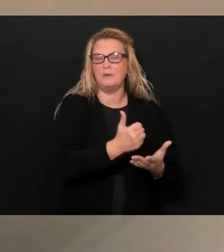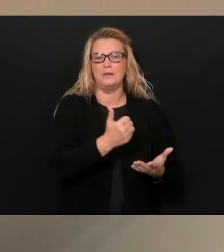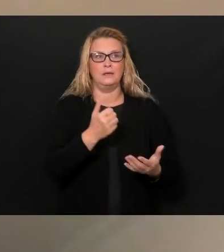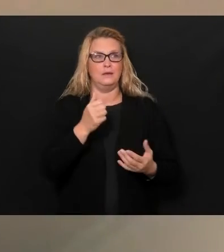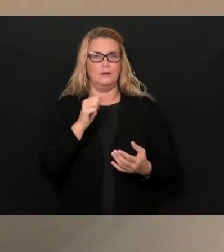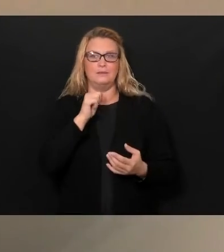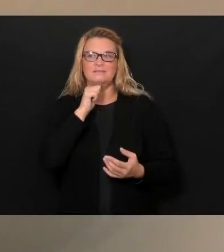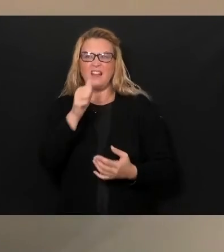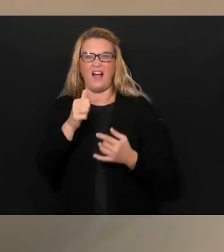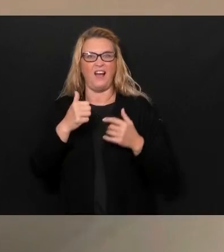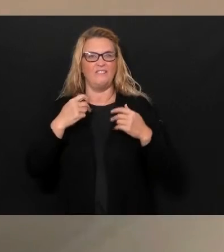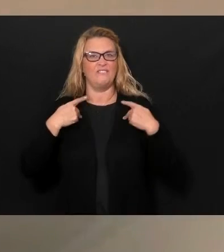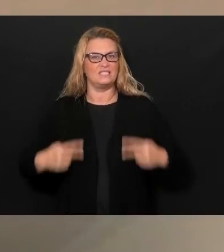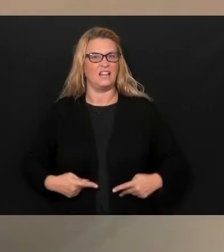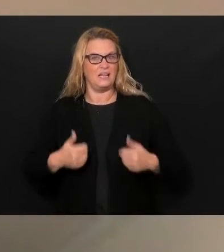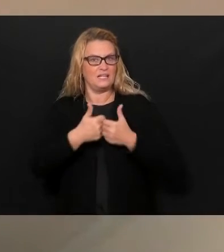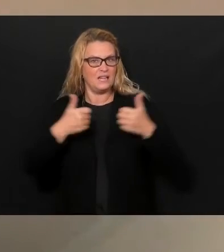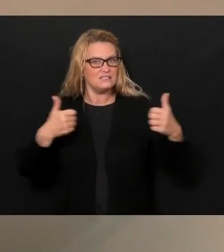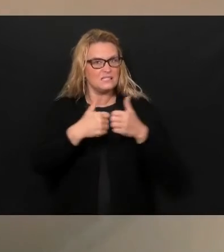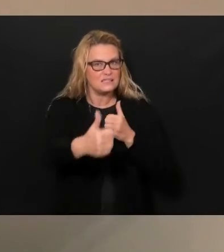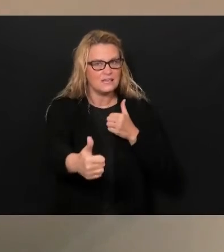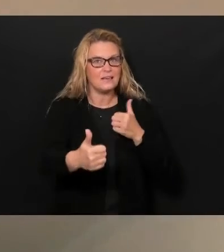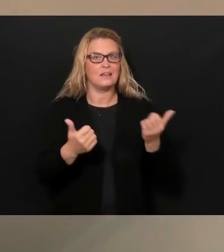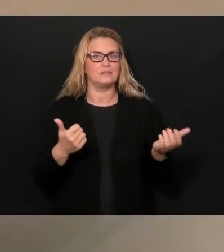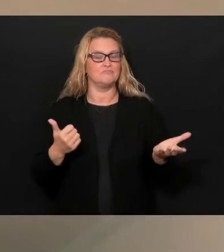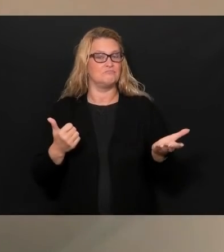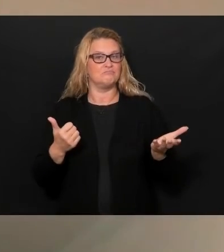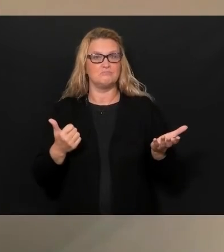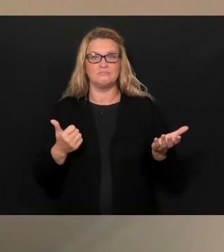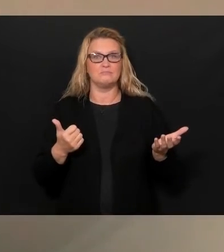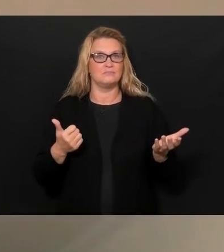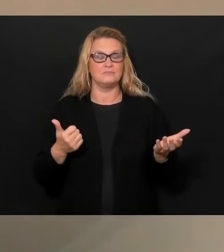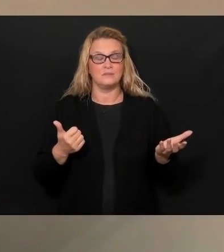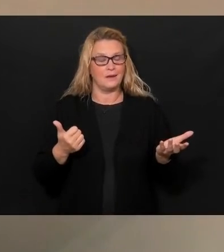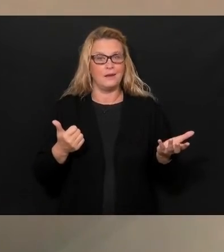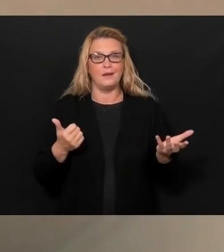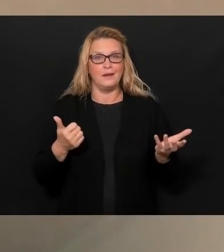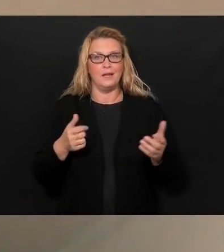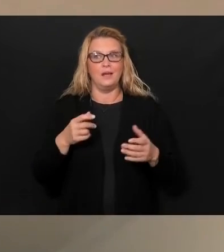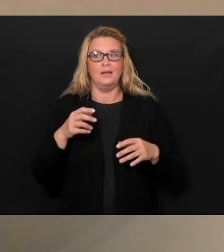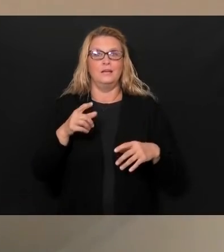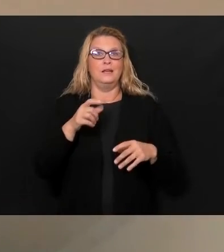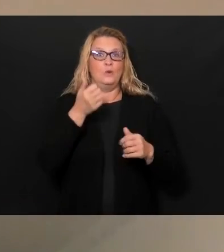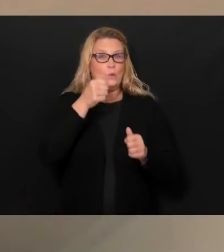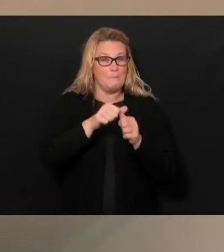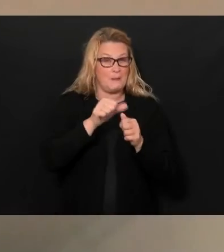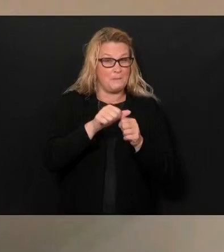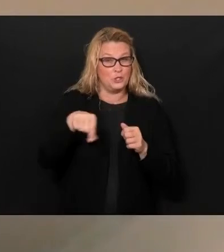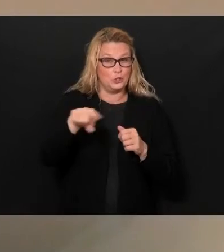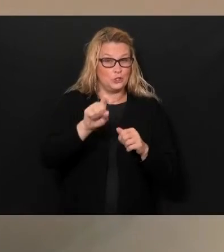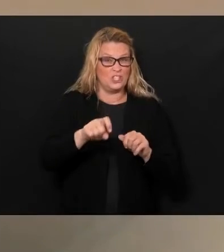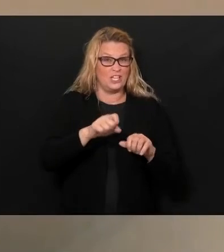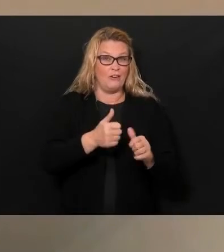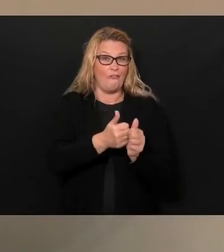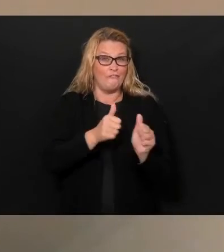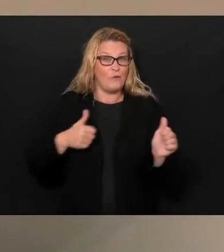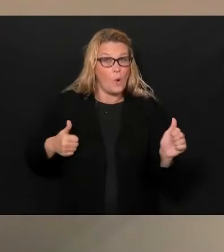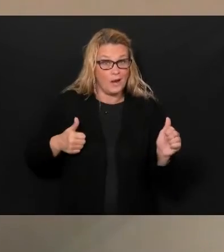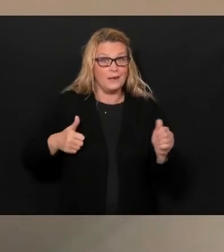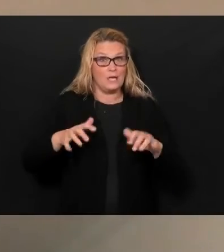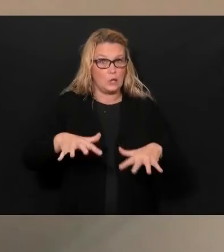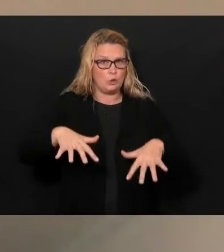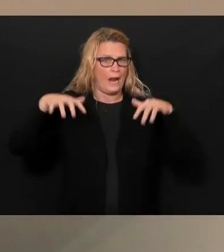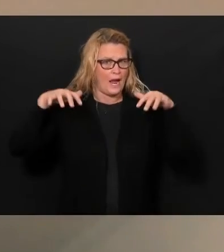the people that they're around the most anytime they can, avoid crowds and closed indoor spaces